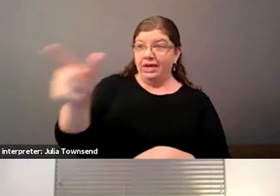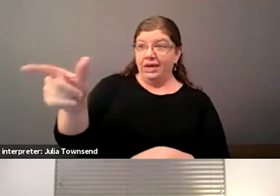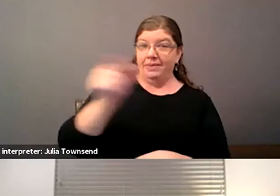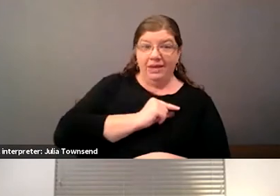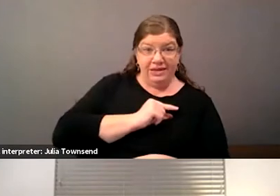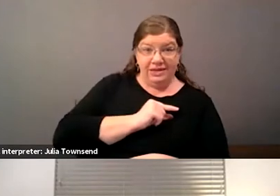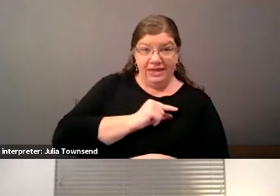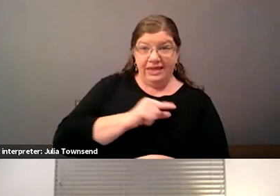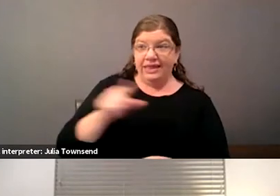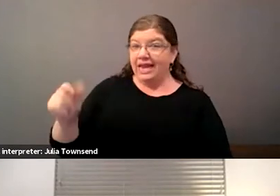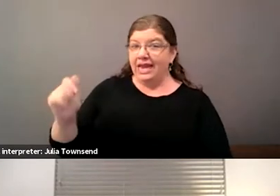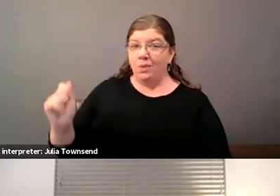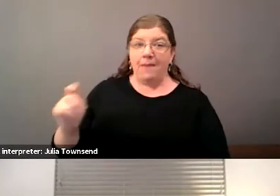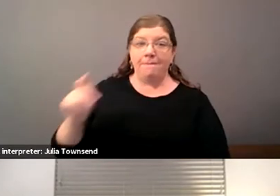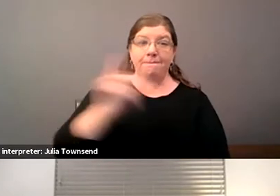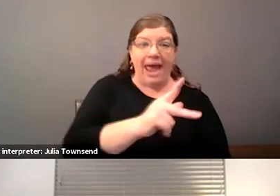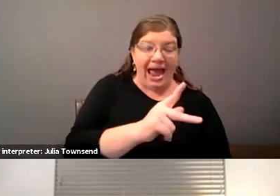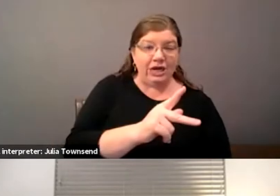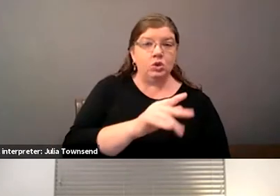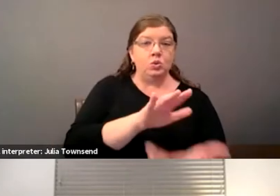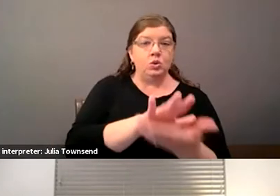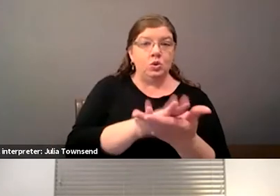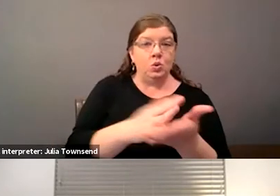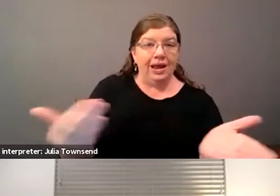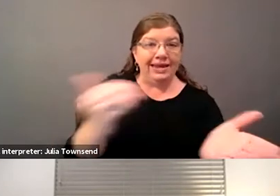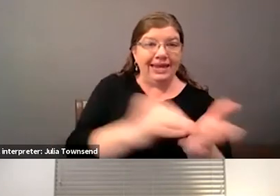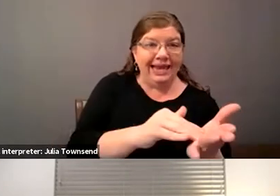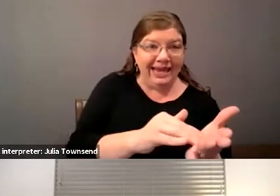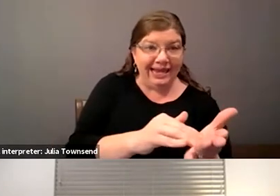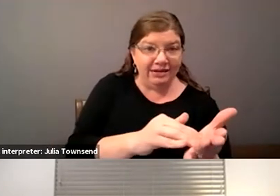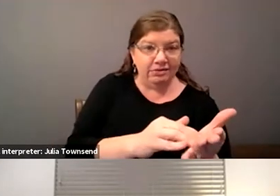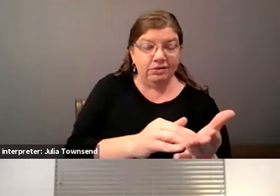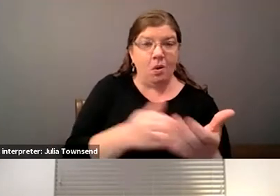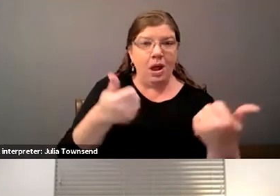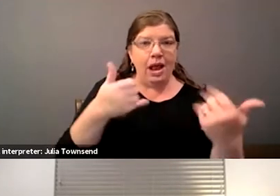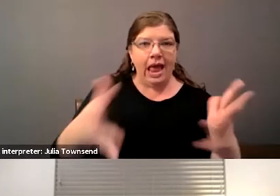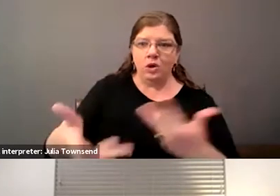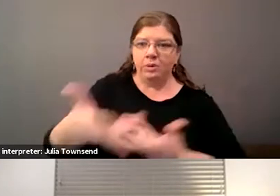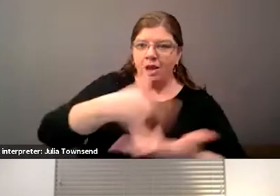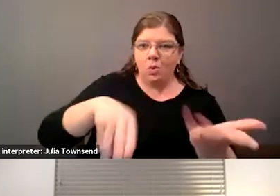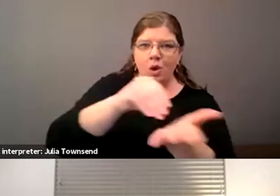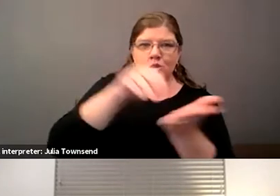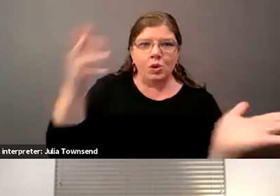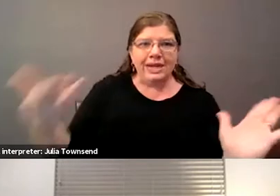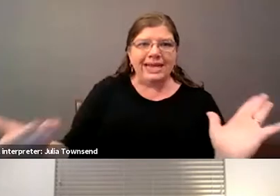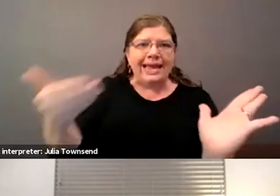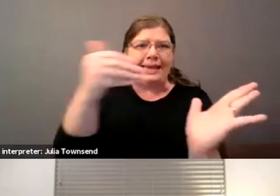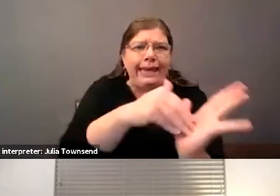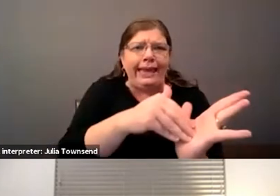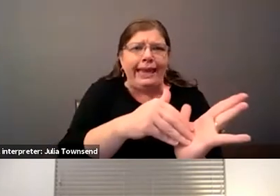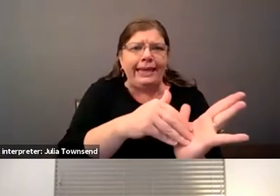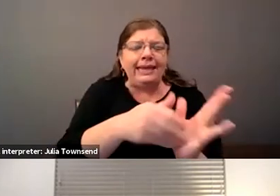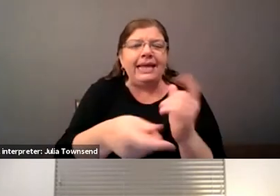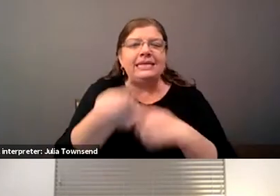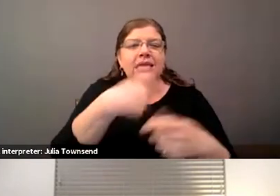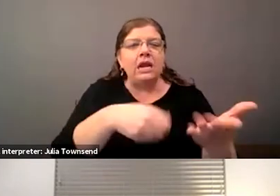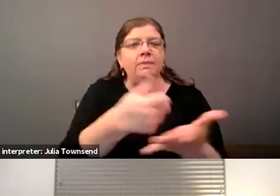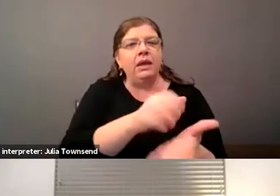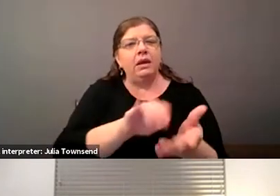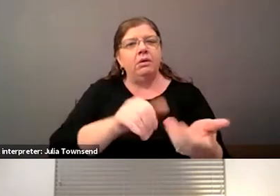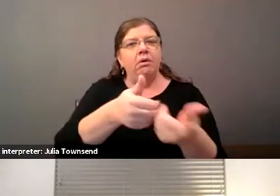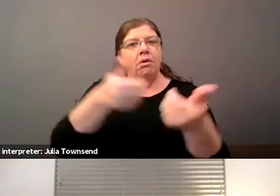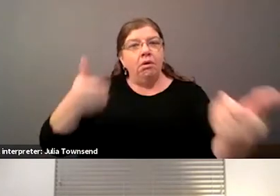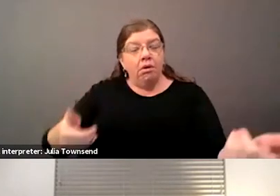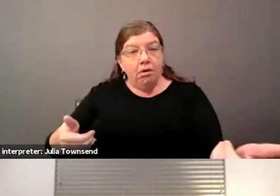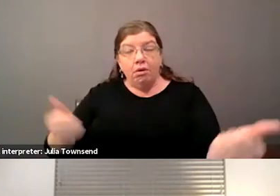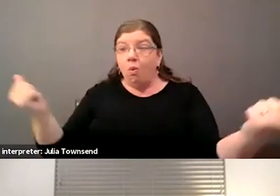back into the school and was allowed to be around students instead of being sequestered off if you all